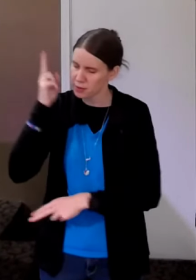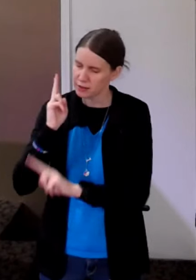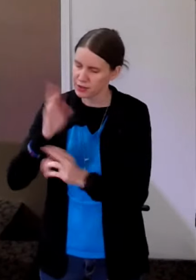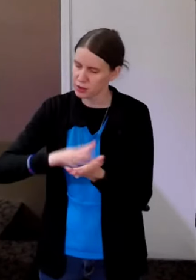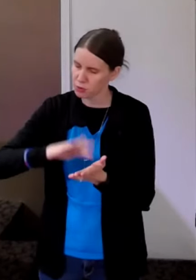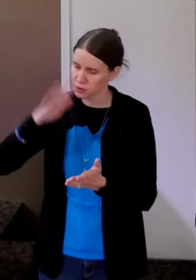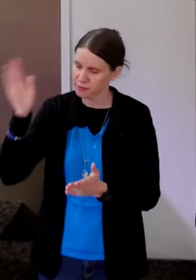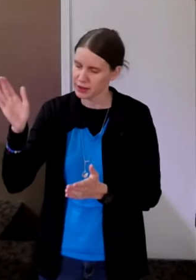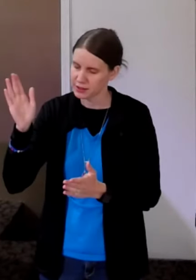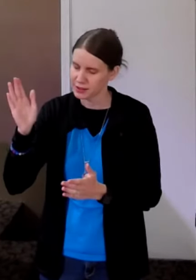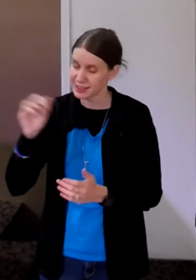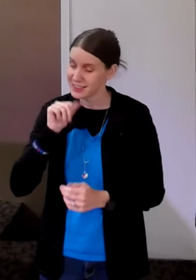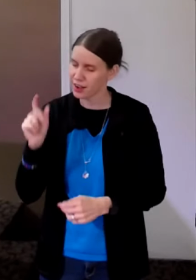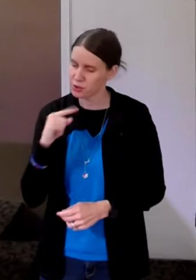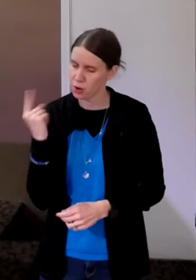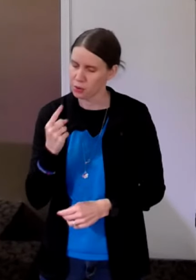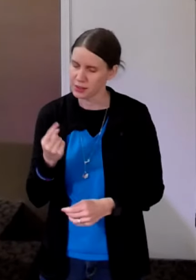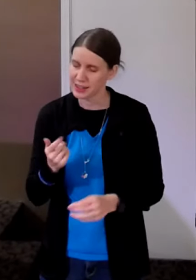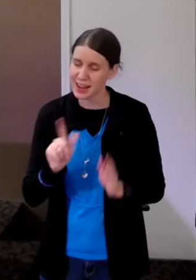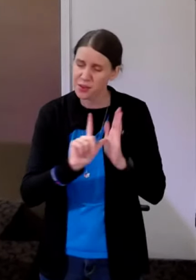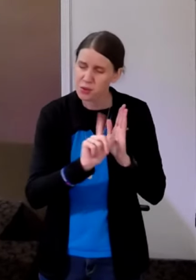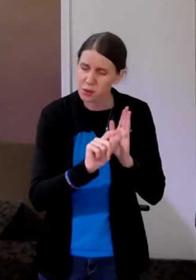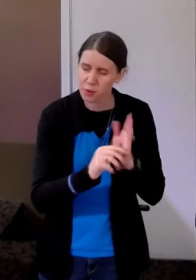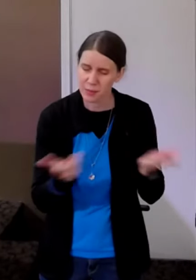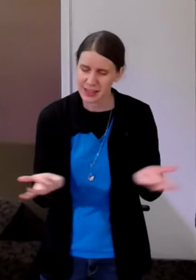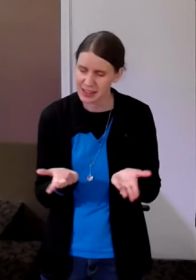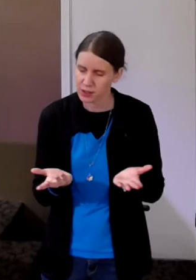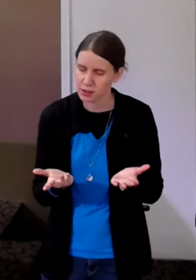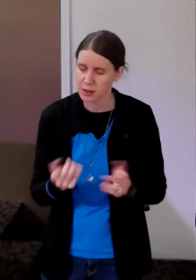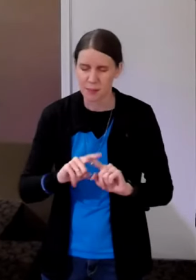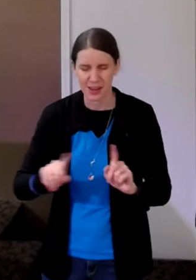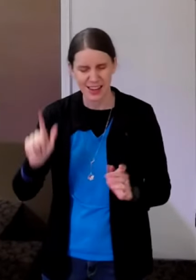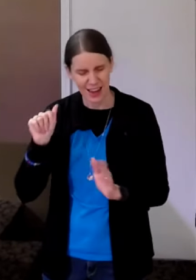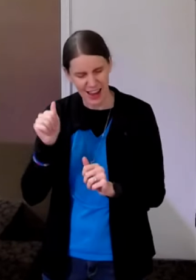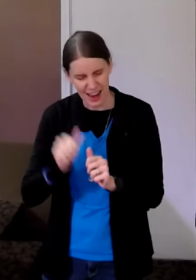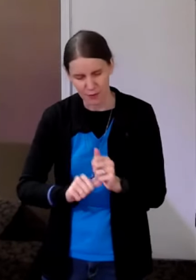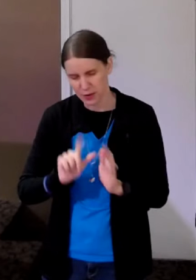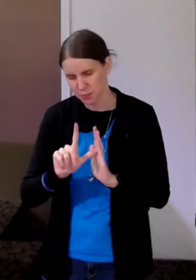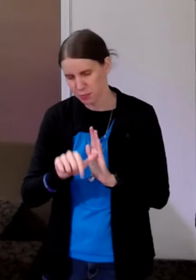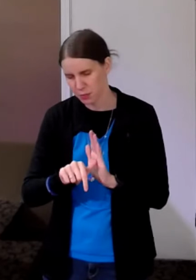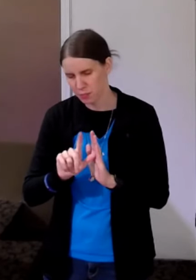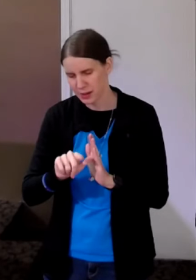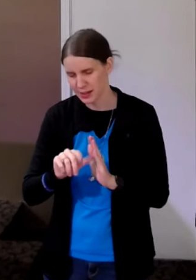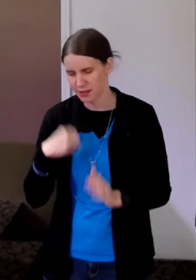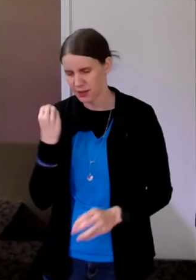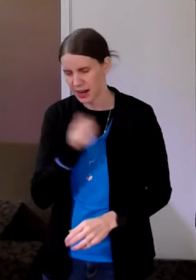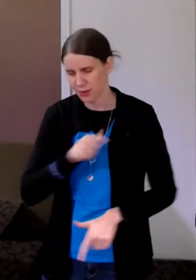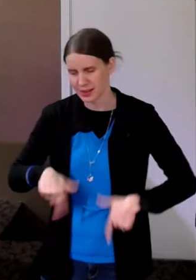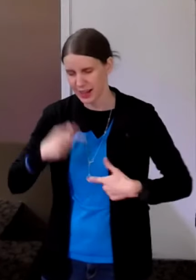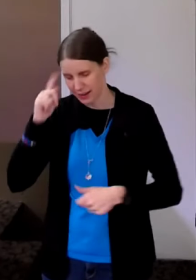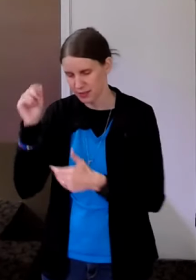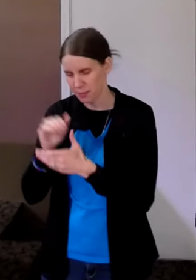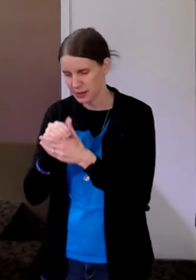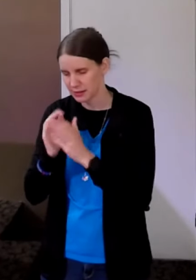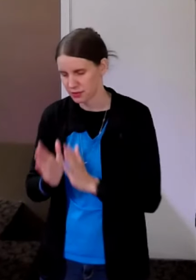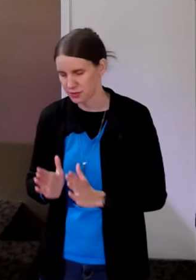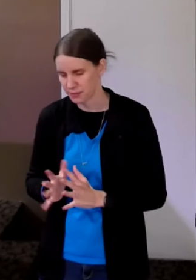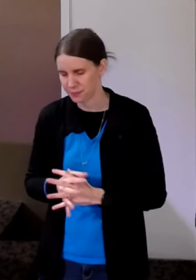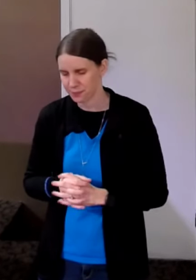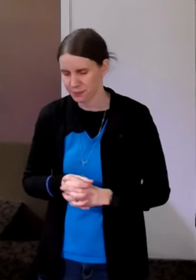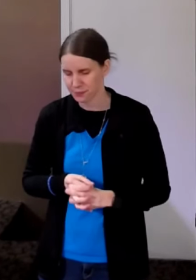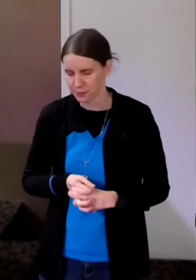and glorified, not only in this moment, but in every moment, Lord, of our lives as believers.